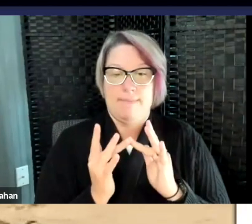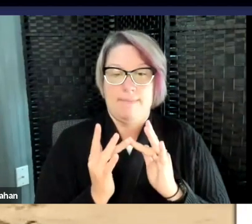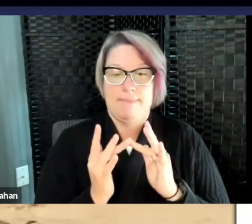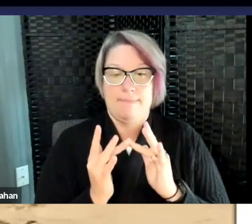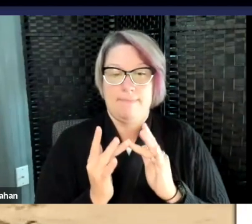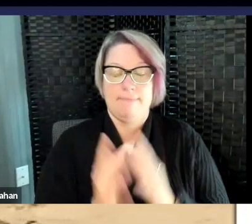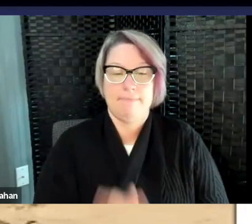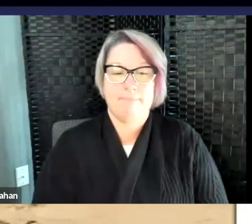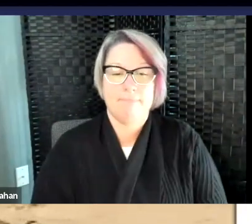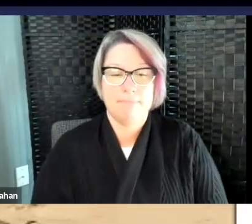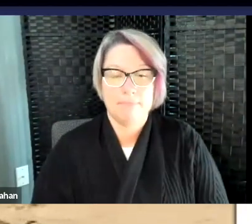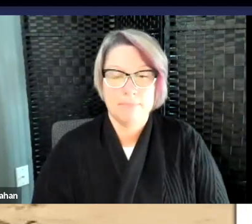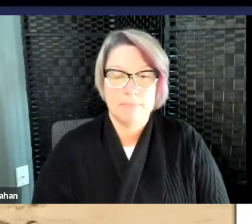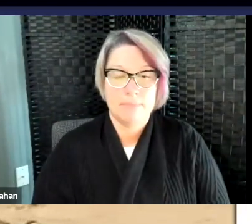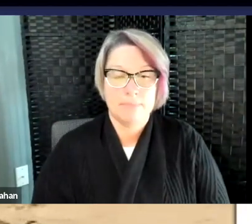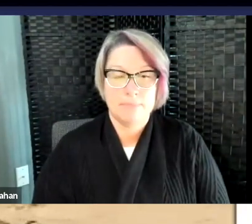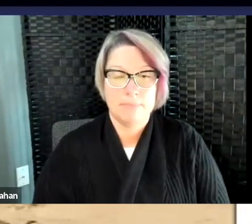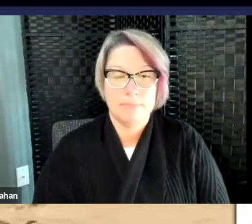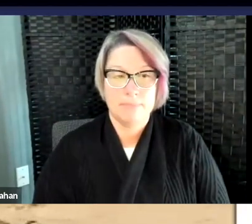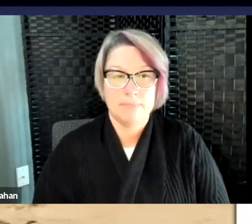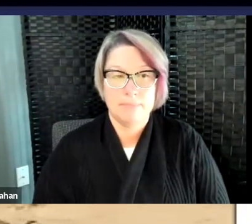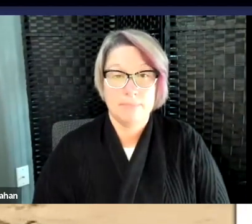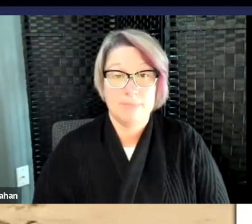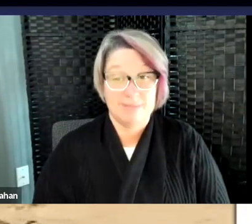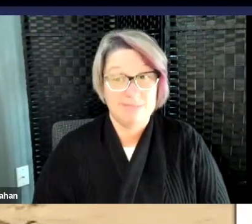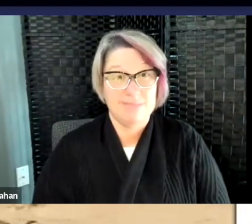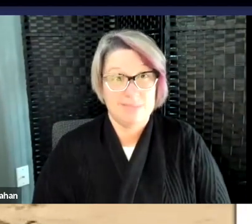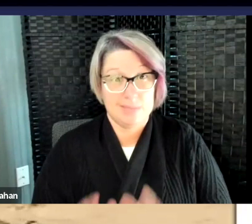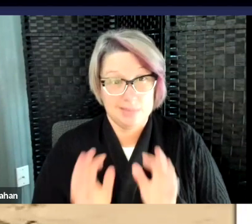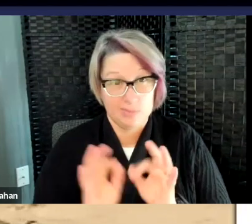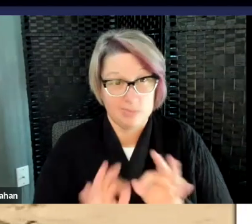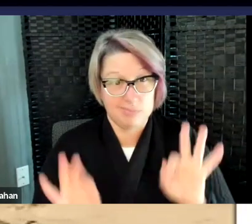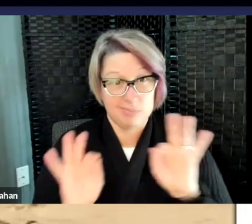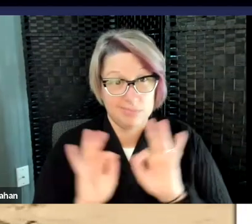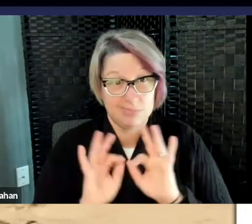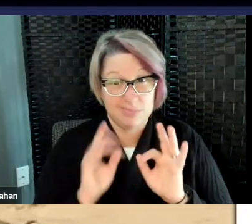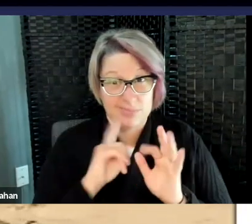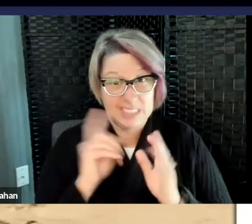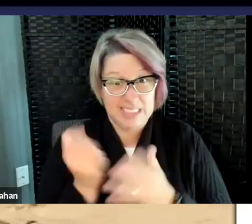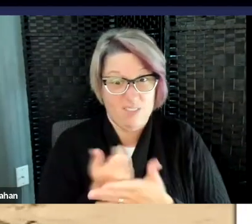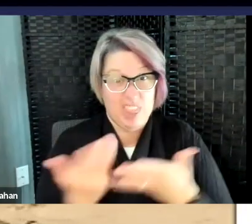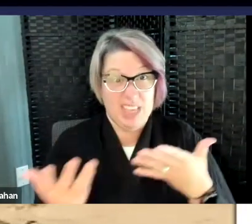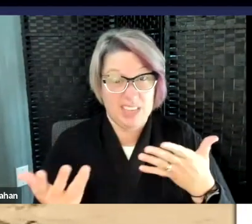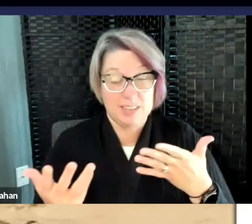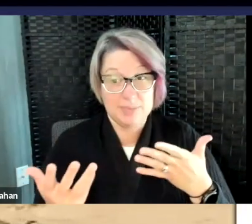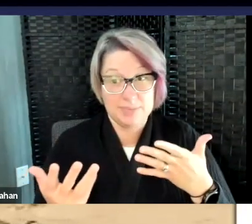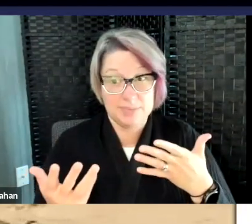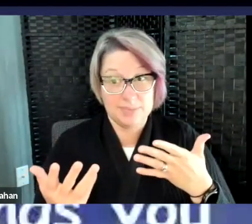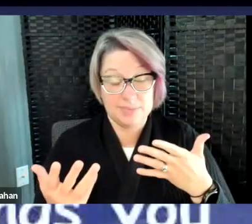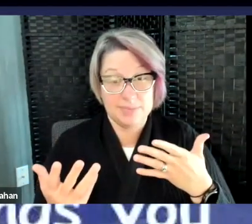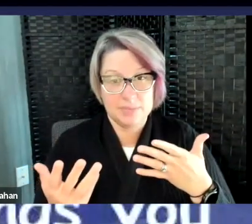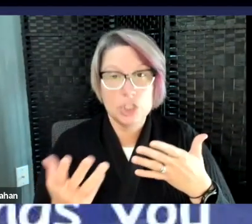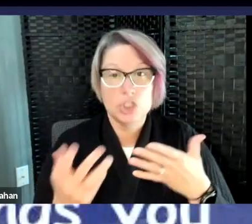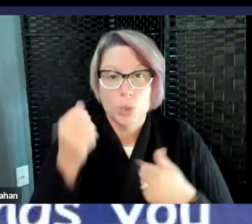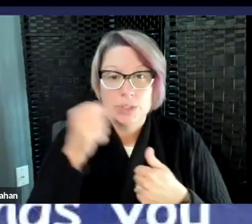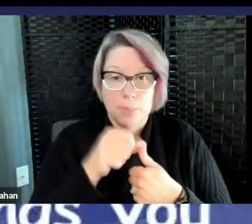And man, guys, it's kind of everything. It's pretty wild. Okay. So it's really important just to know and remember what